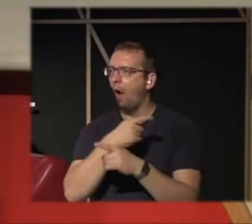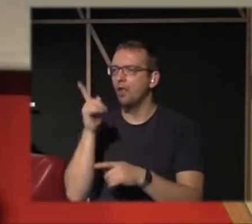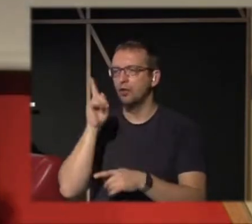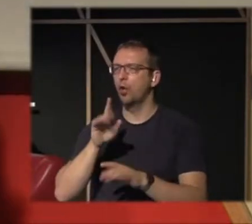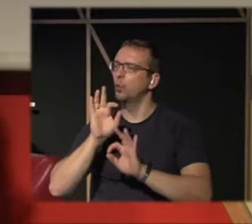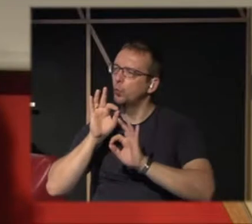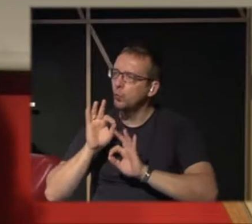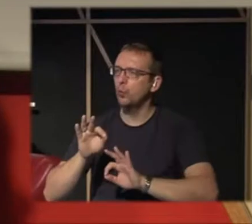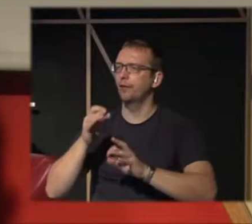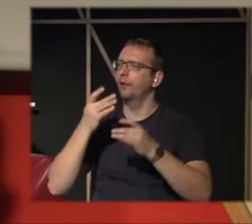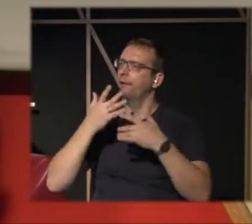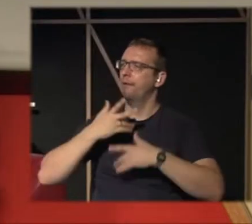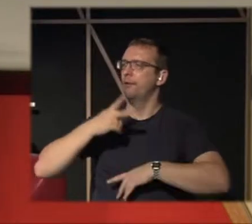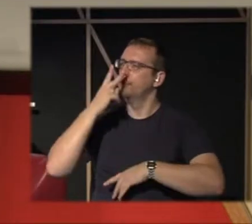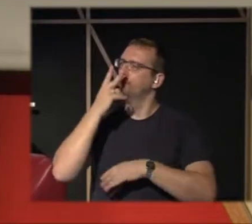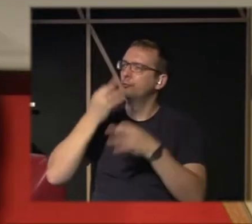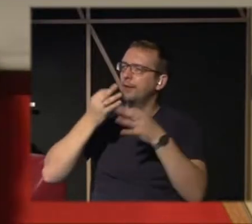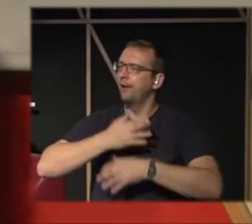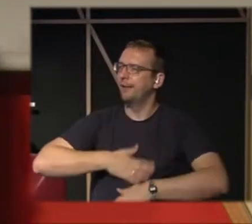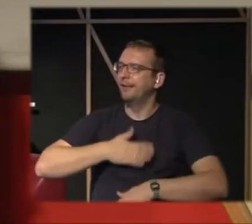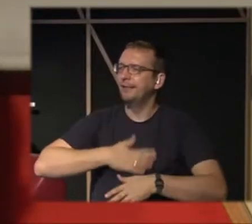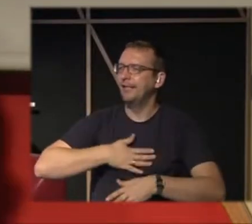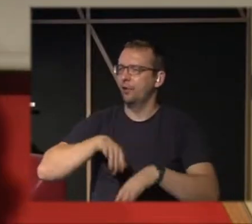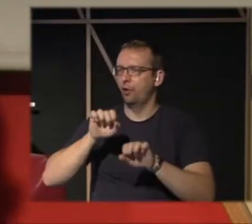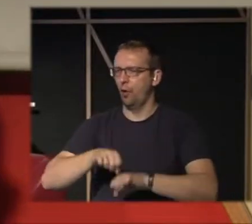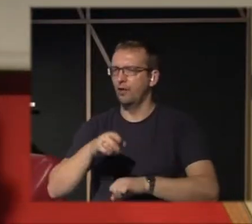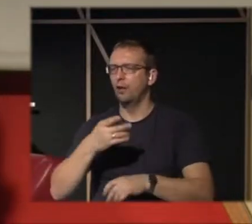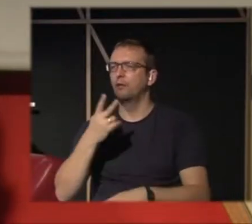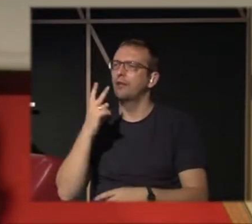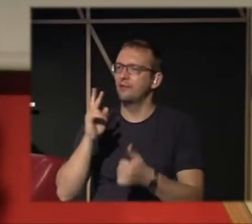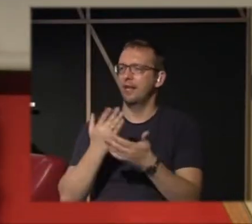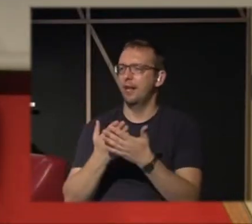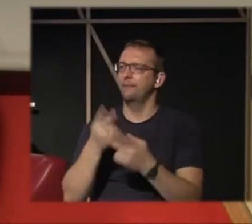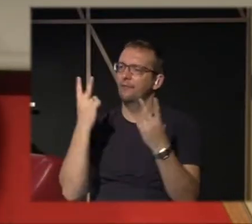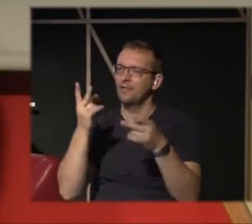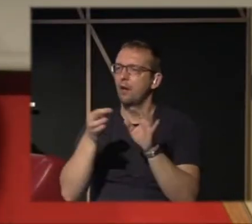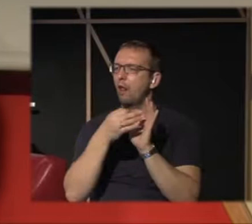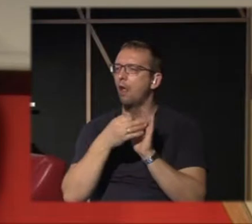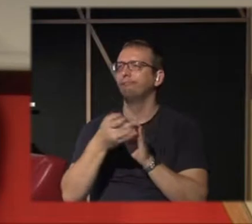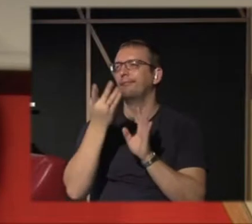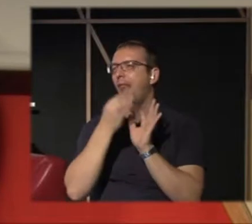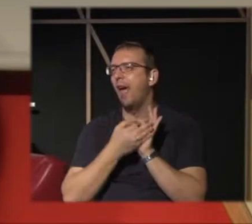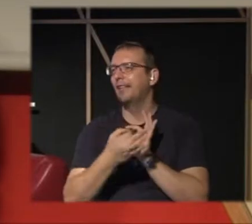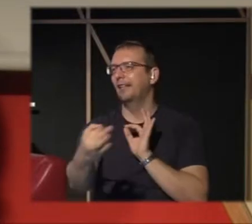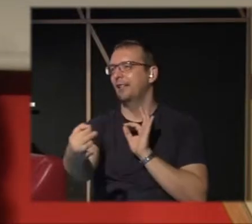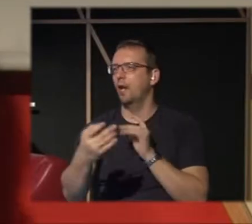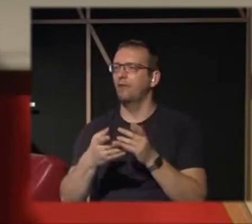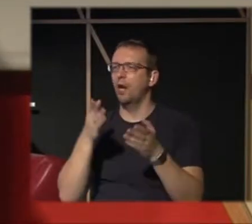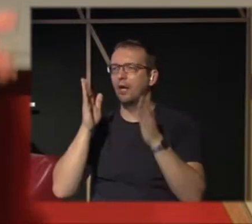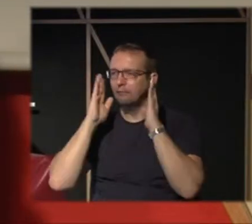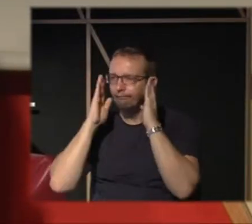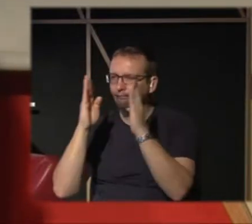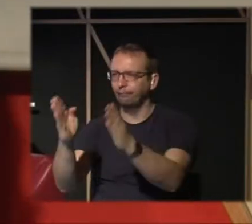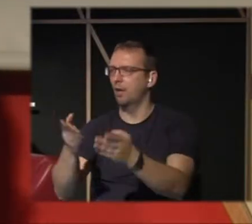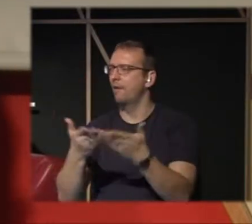of a bidding process which precedes the allocation of a tournament, and